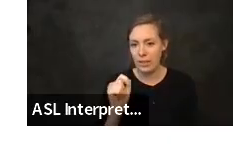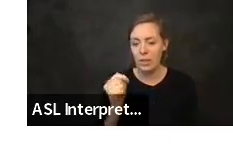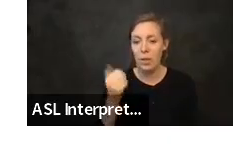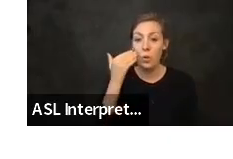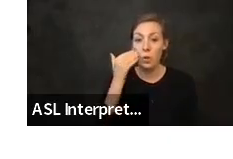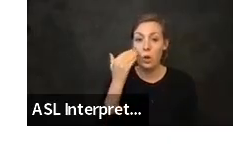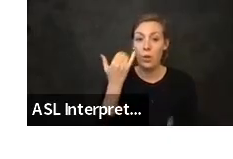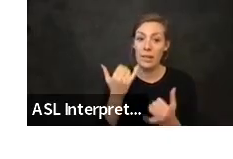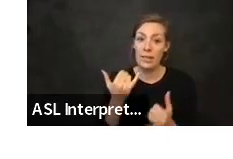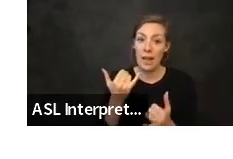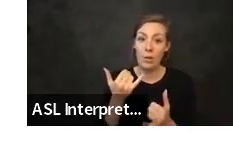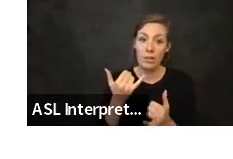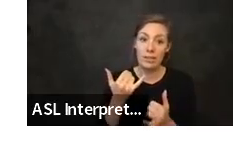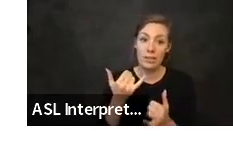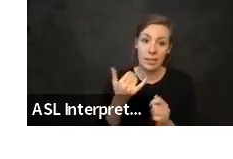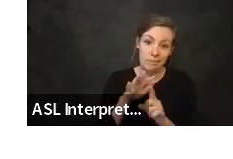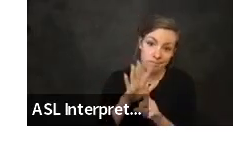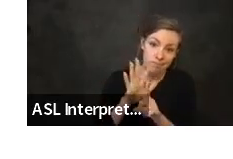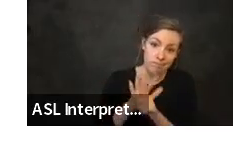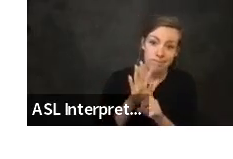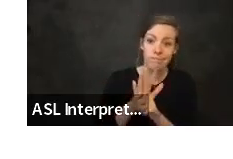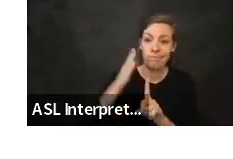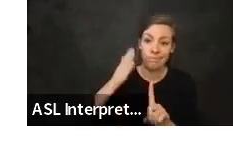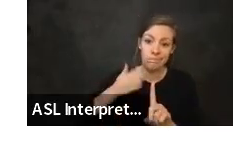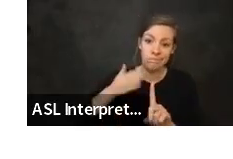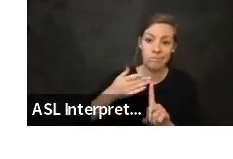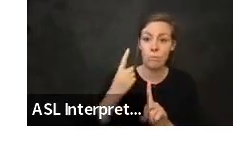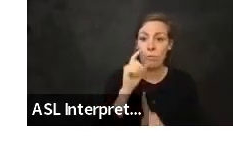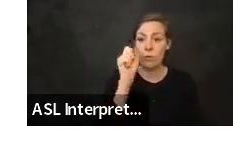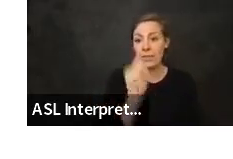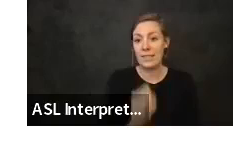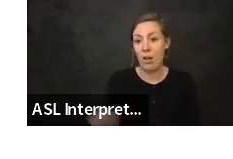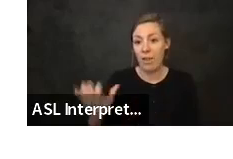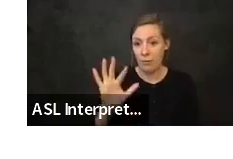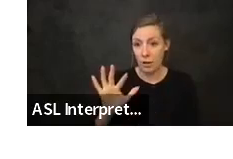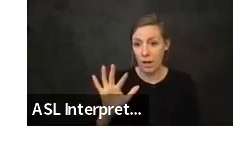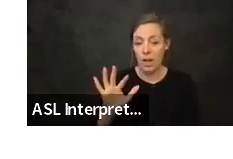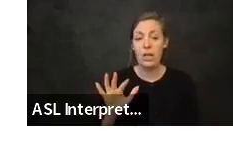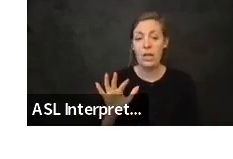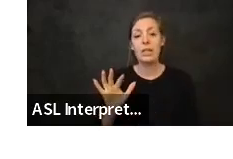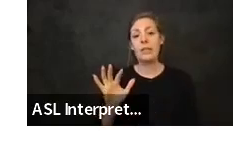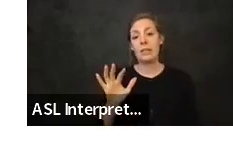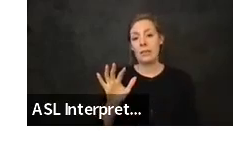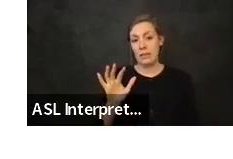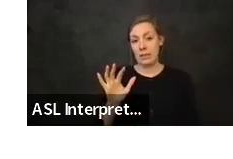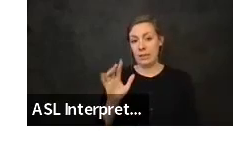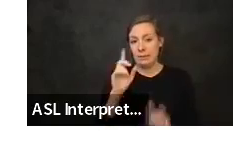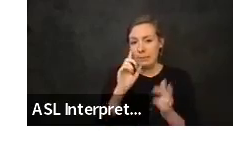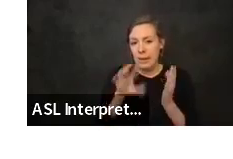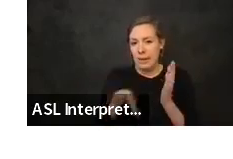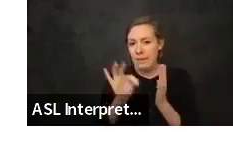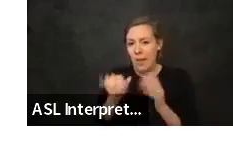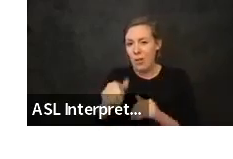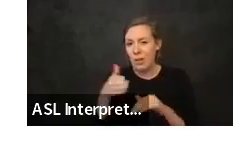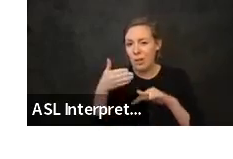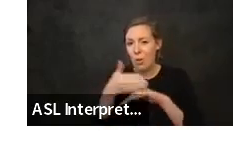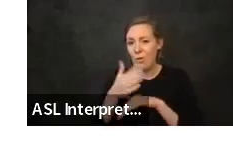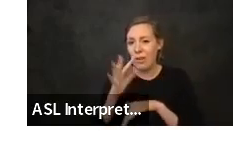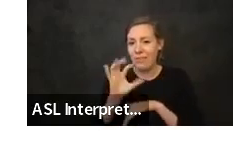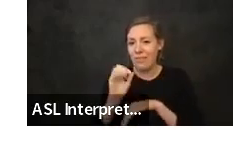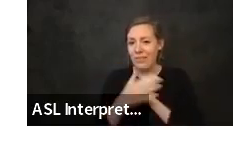now the dominant variant circulating in South Africa, and it's been detected in over 50